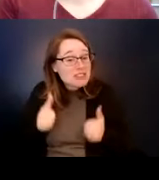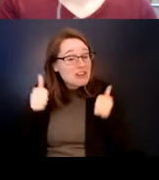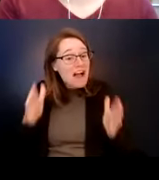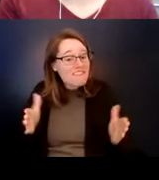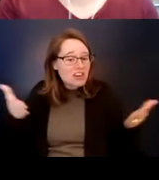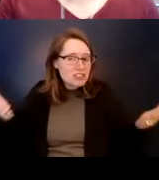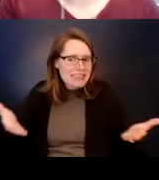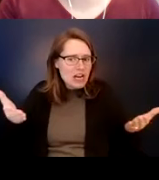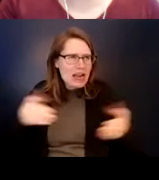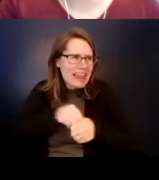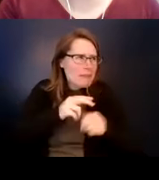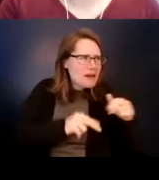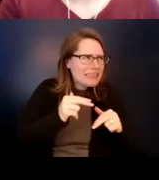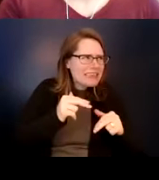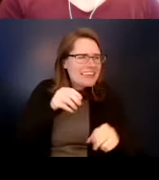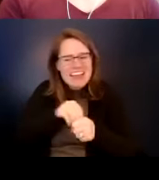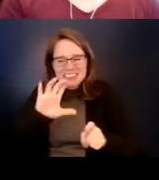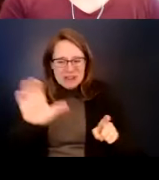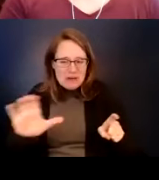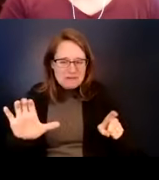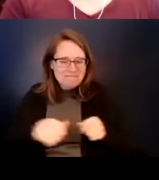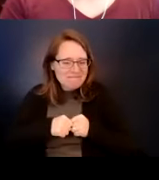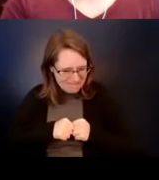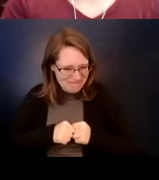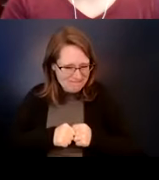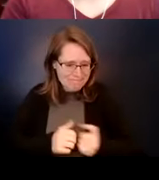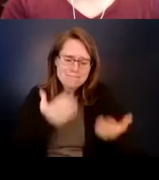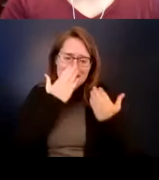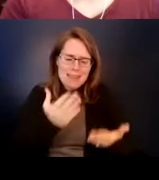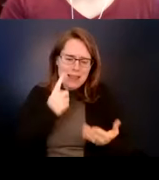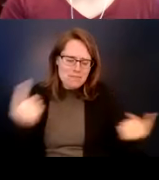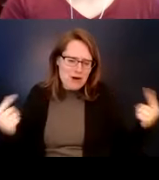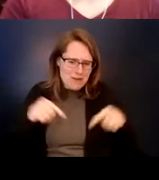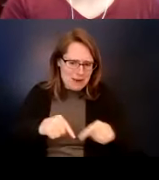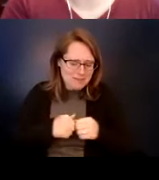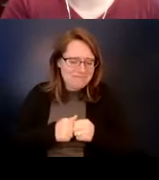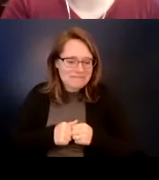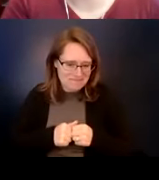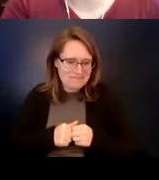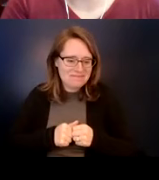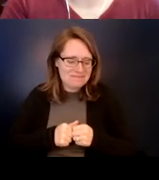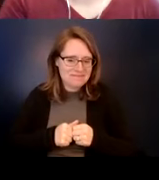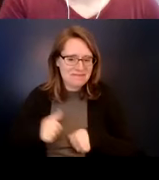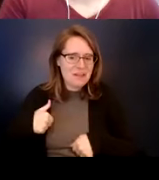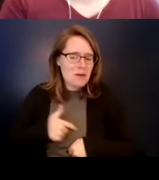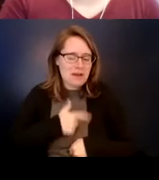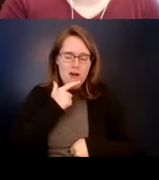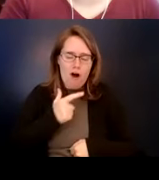or in the Zoom this evening. Thank you all so much for being here. We are so happy to have